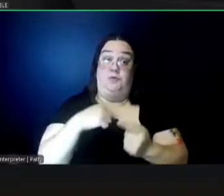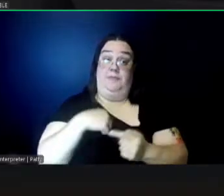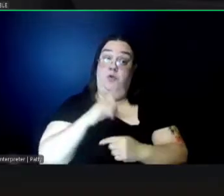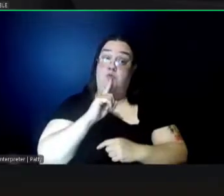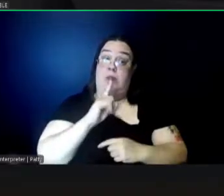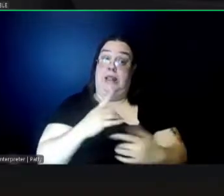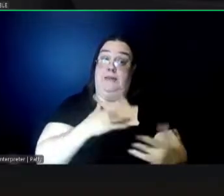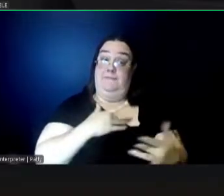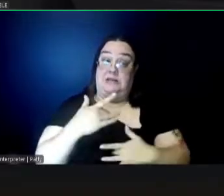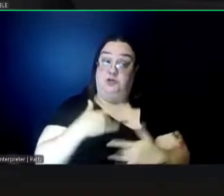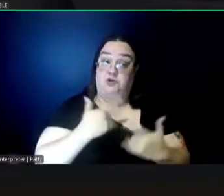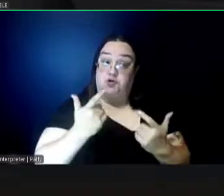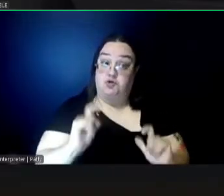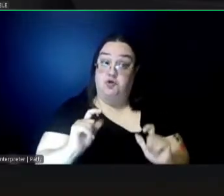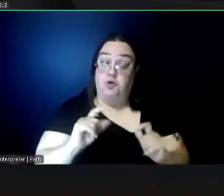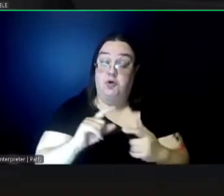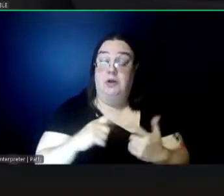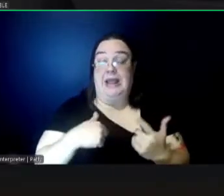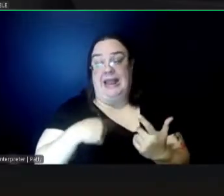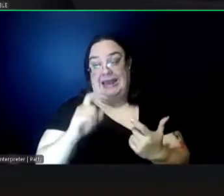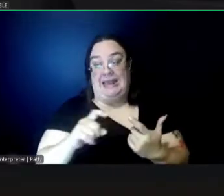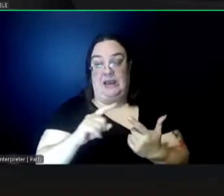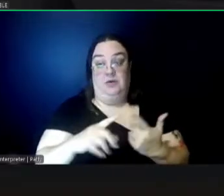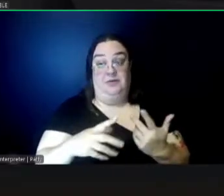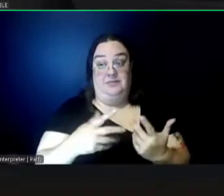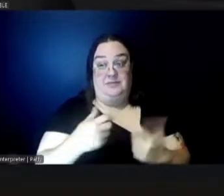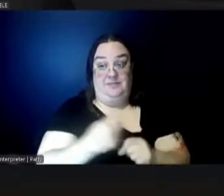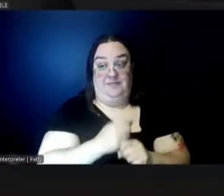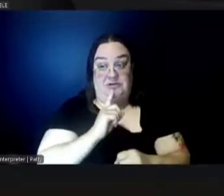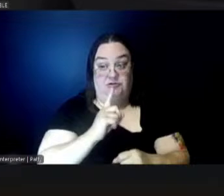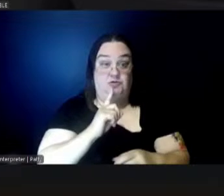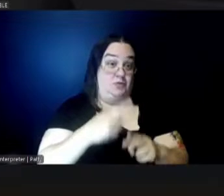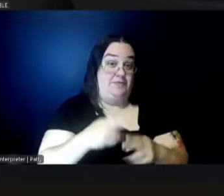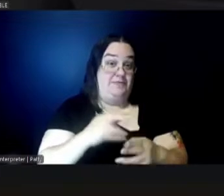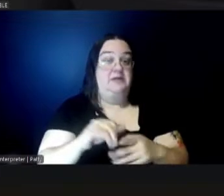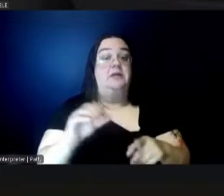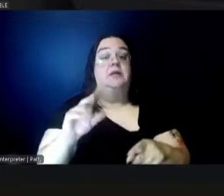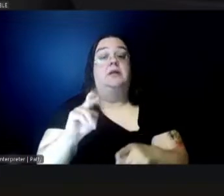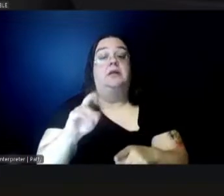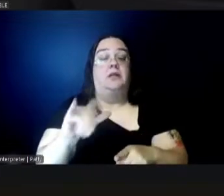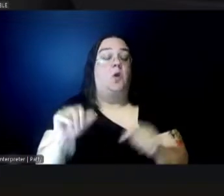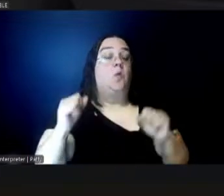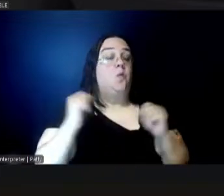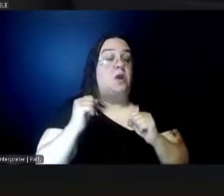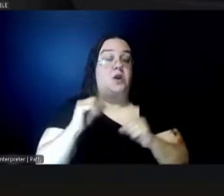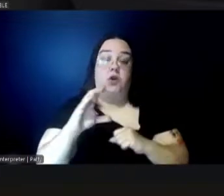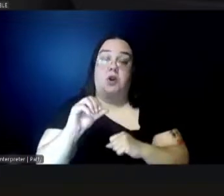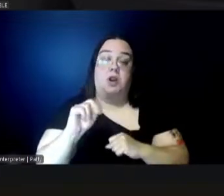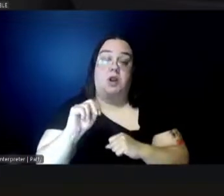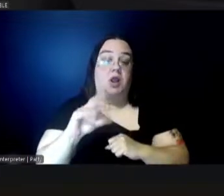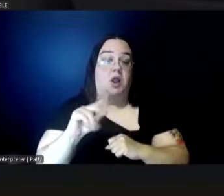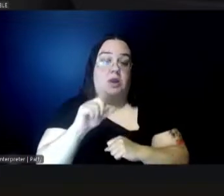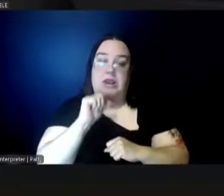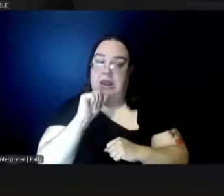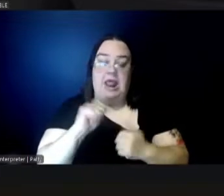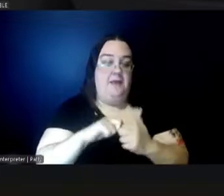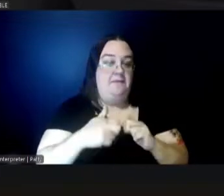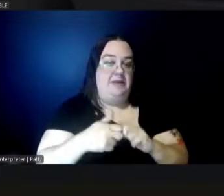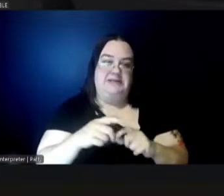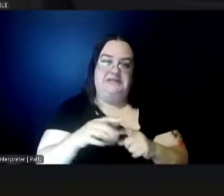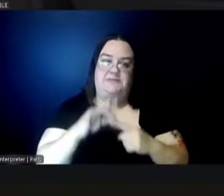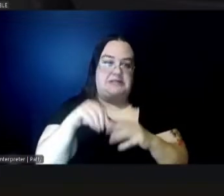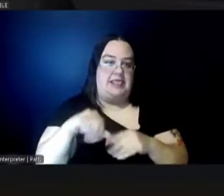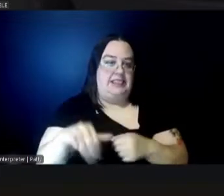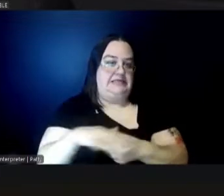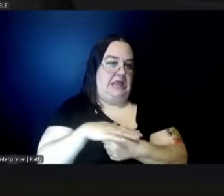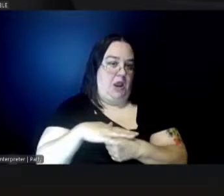So I needed to put that out there. Winter concrete is not a problem, especially in this area.